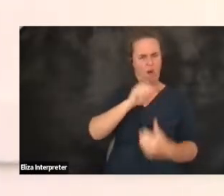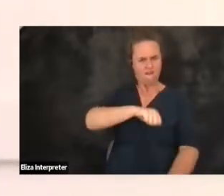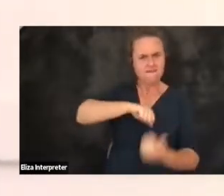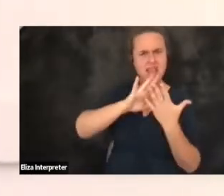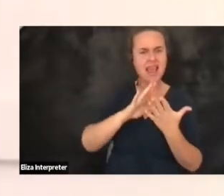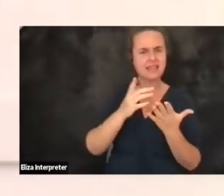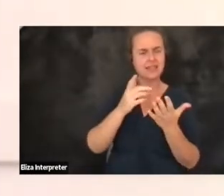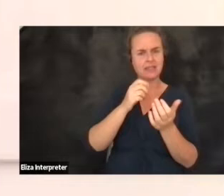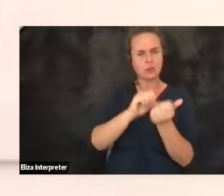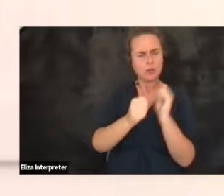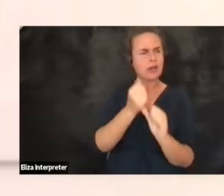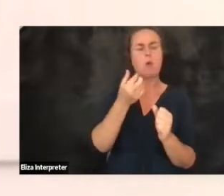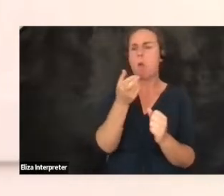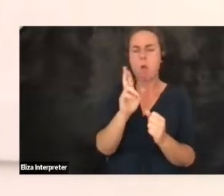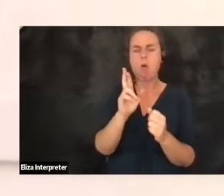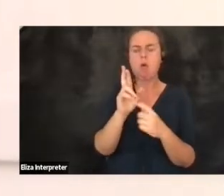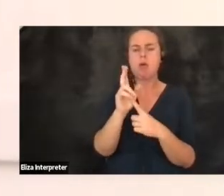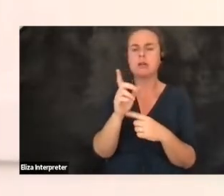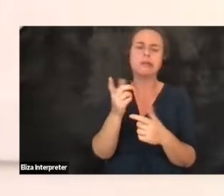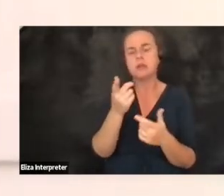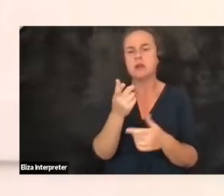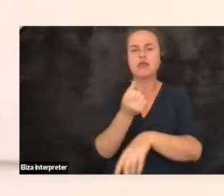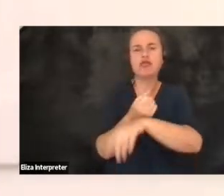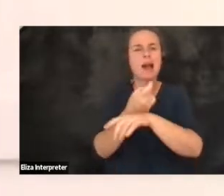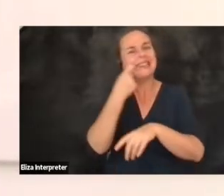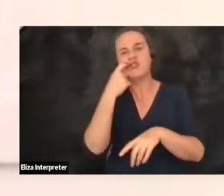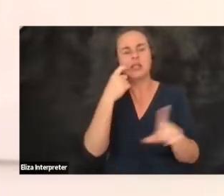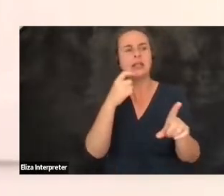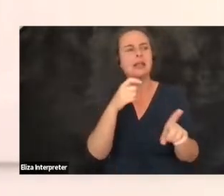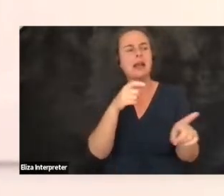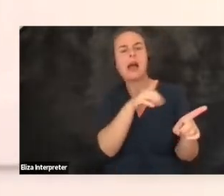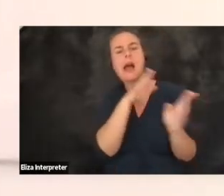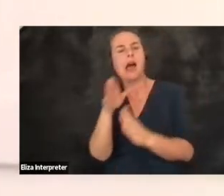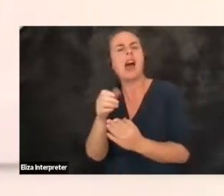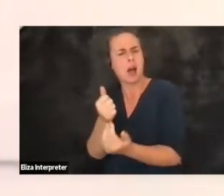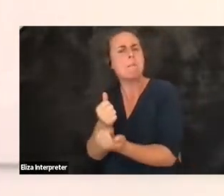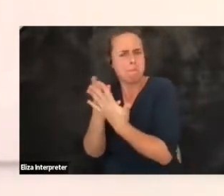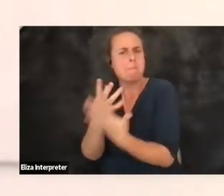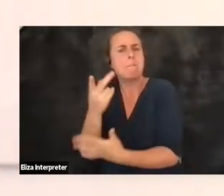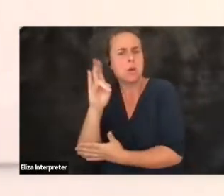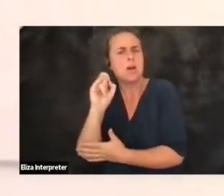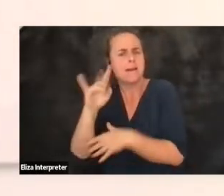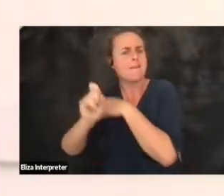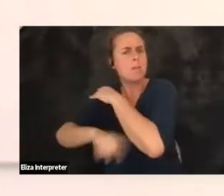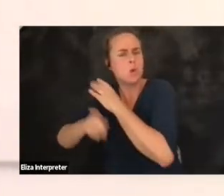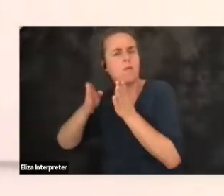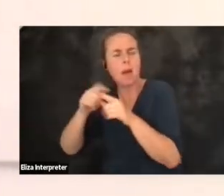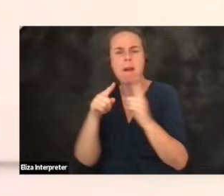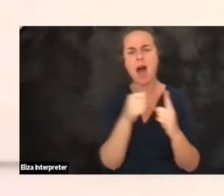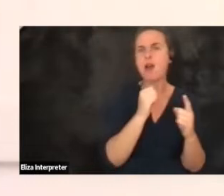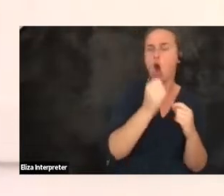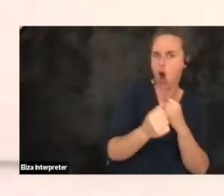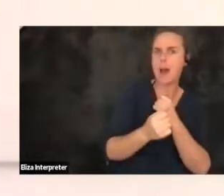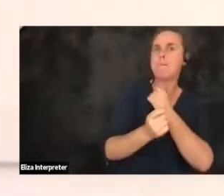a non-punitive kind of way. And so it's wonderful to see that work. And my goal here is just to support you